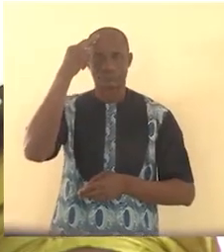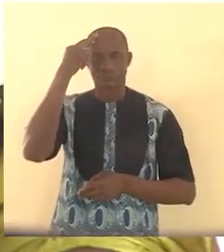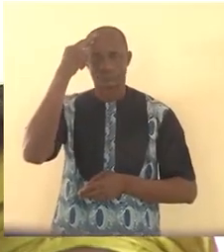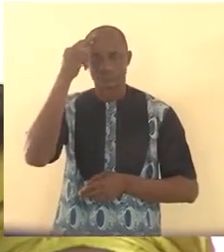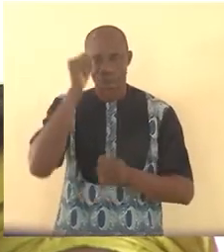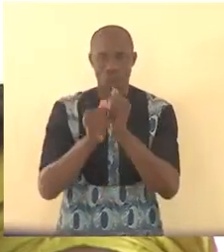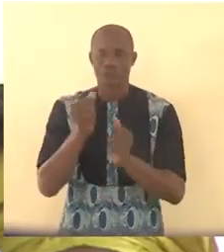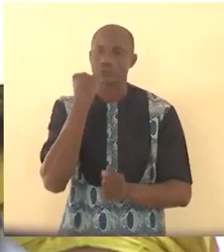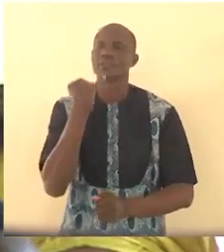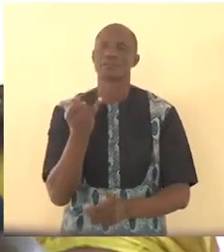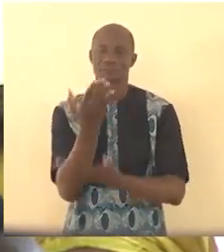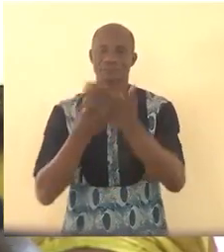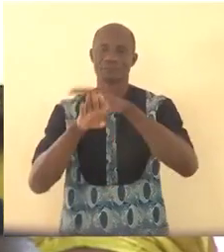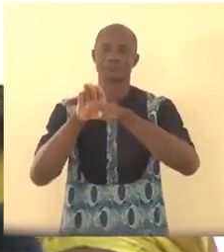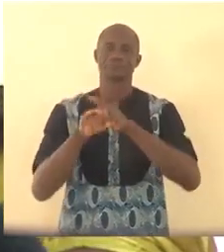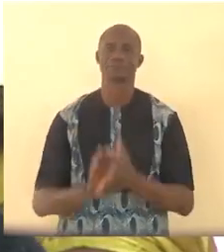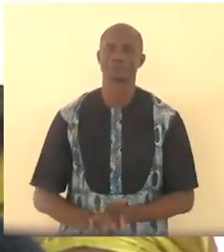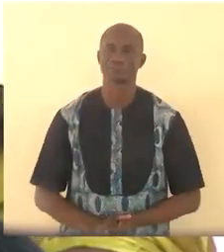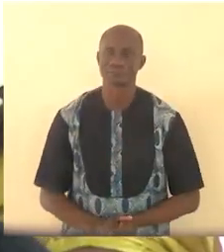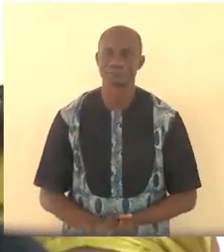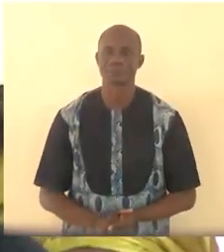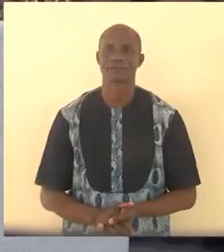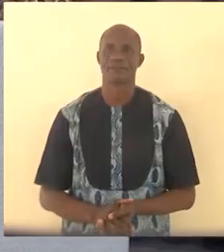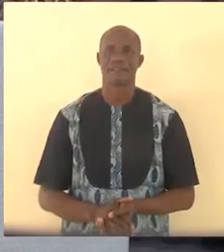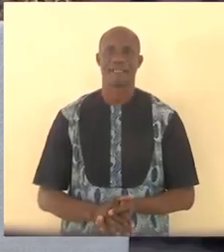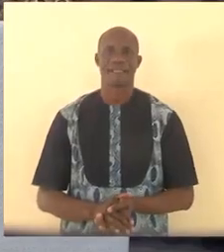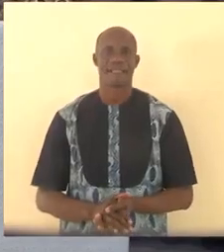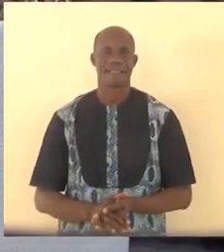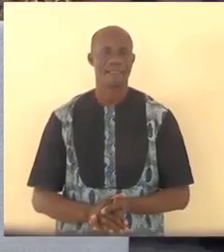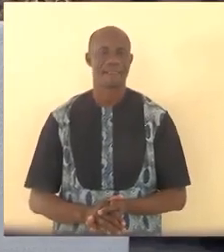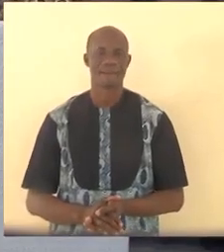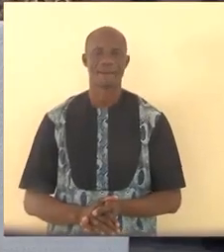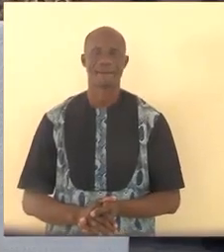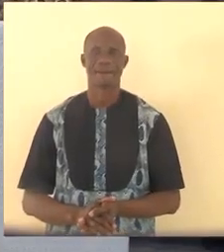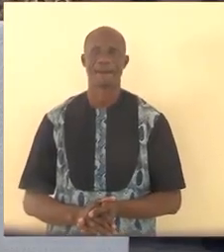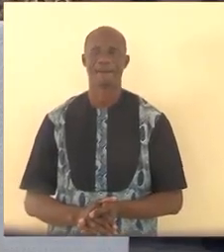Heaven. Okay. Heaven. Give him a round of applause.